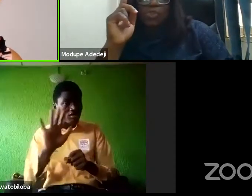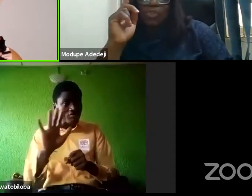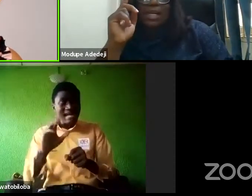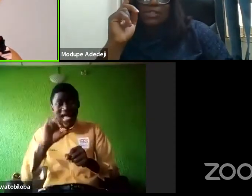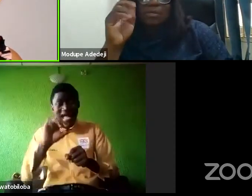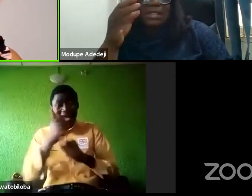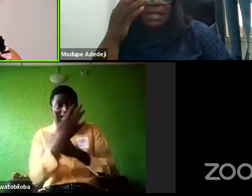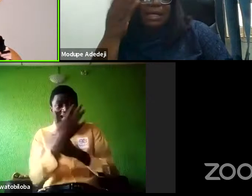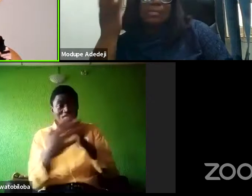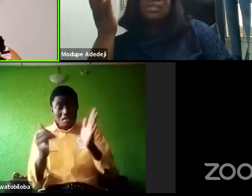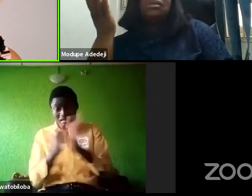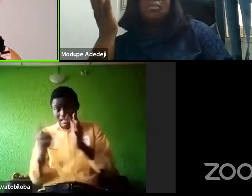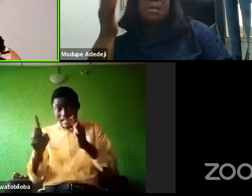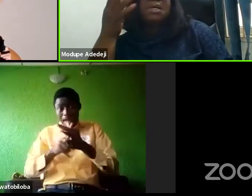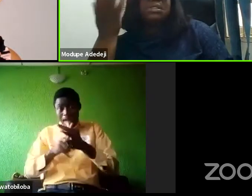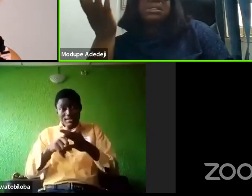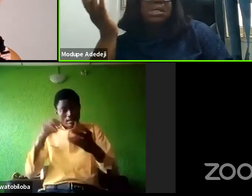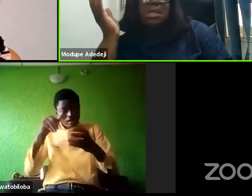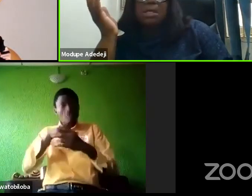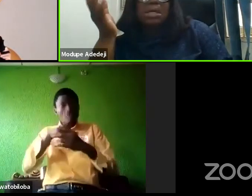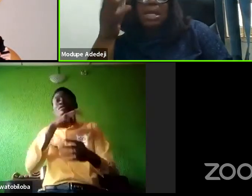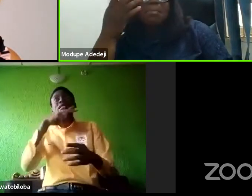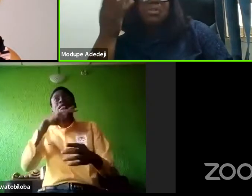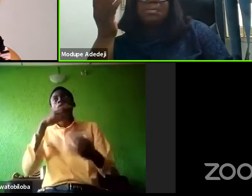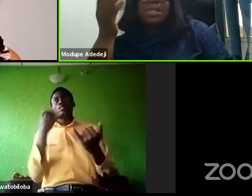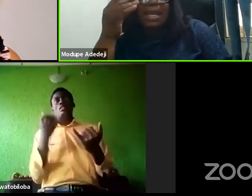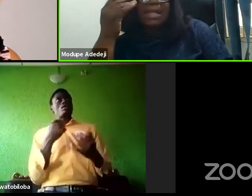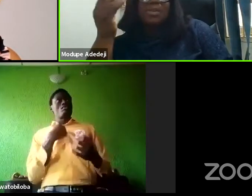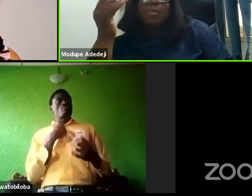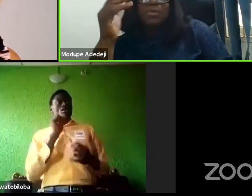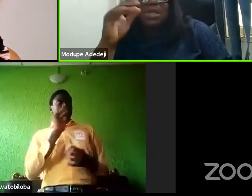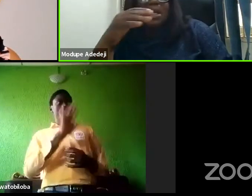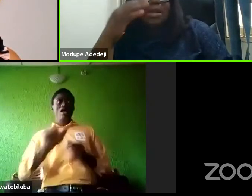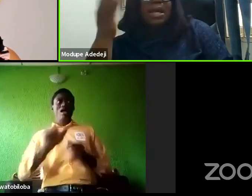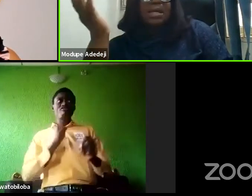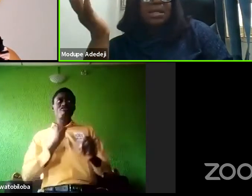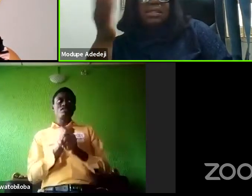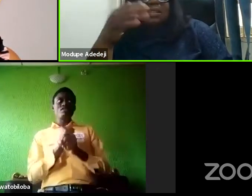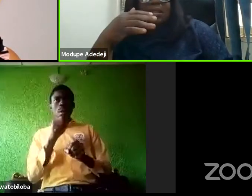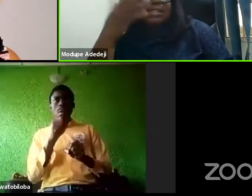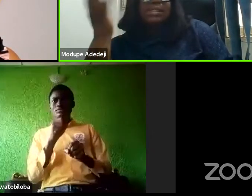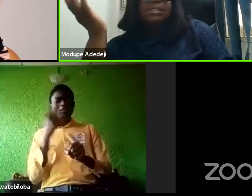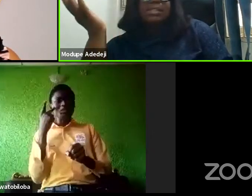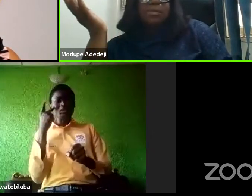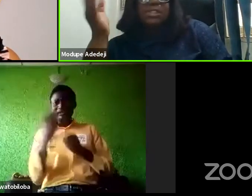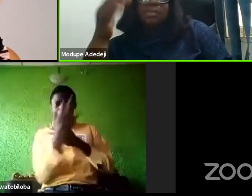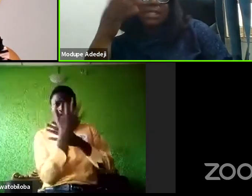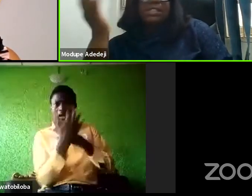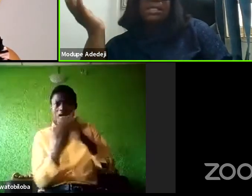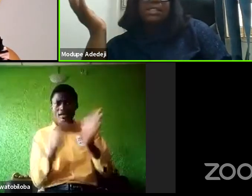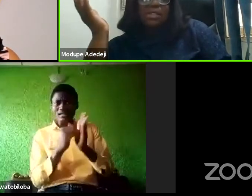Yes, you shouldn't assume that I'm still on my menses. Yeah, I hear some people say, it's day